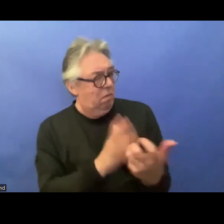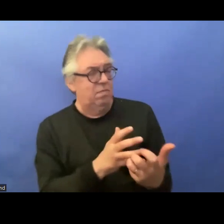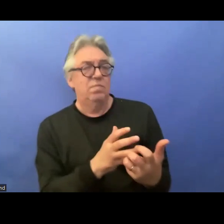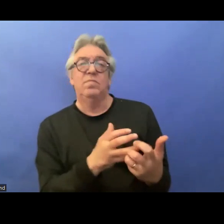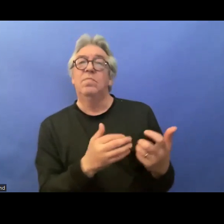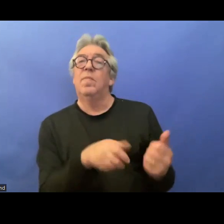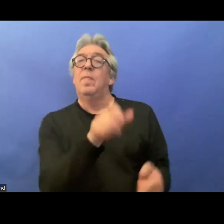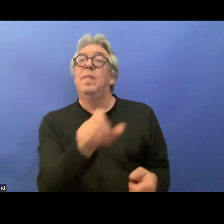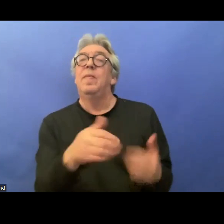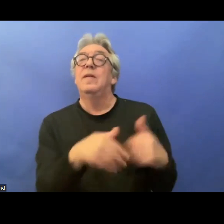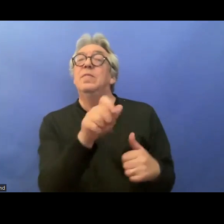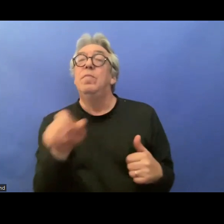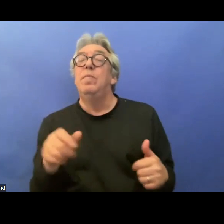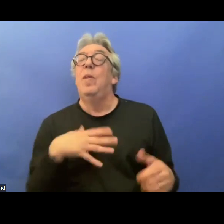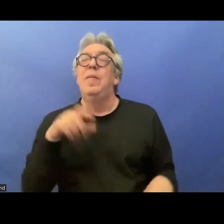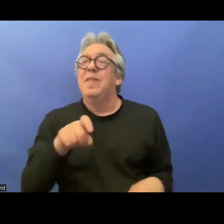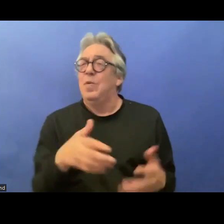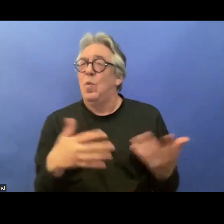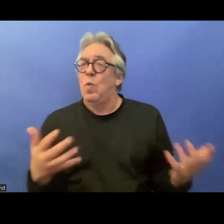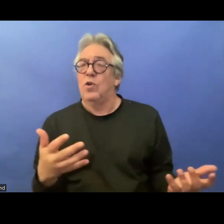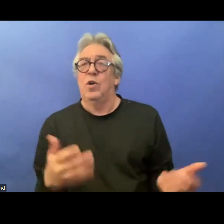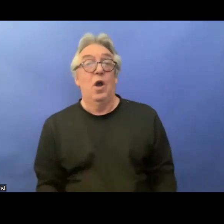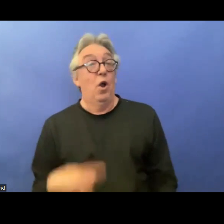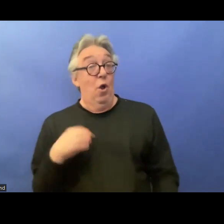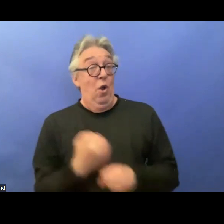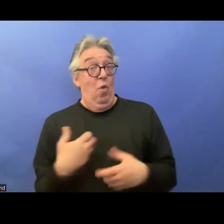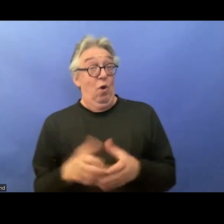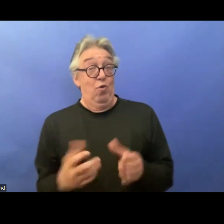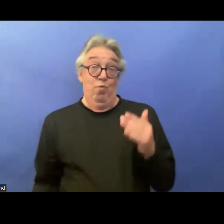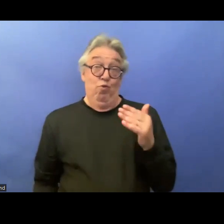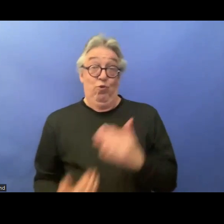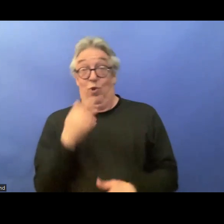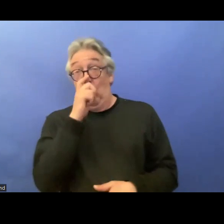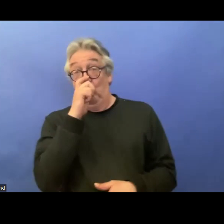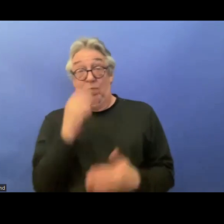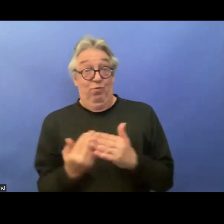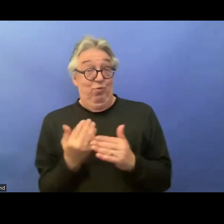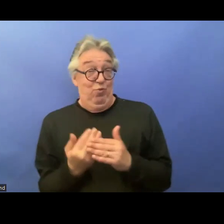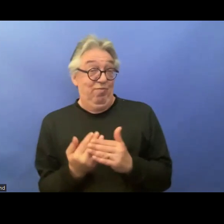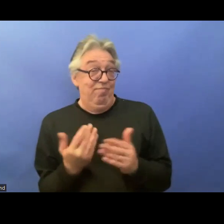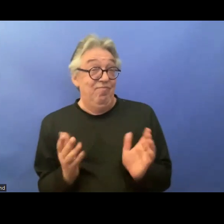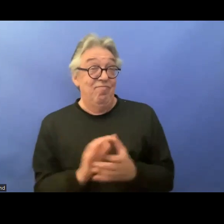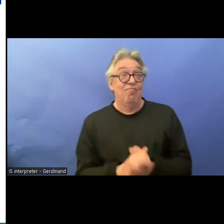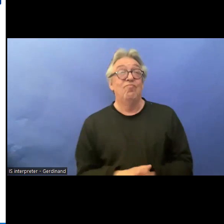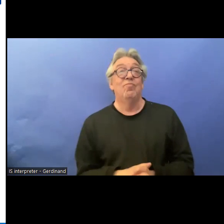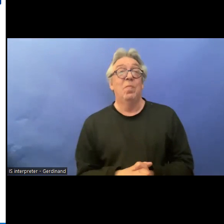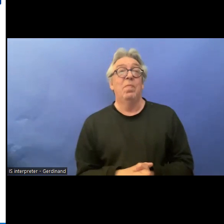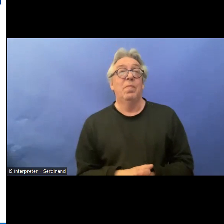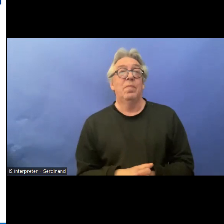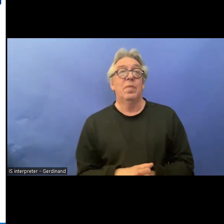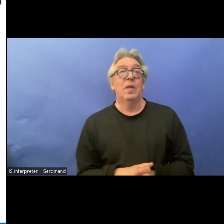are a bit younger, our working group. So this working group is, as you mentioned it